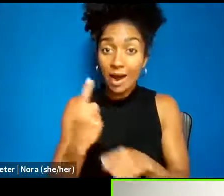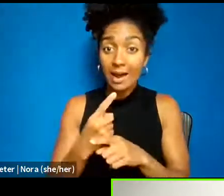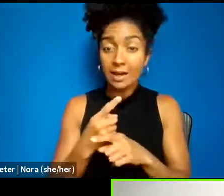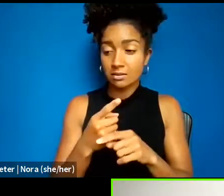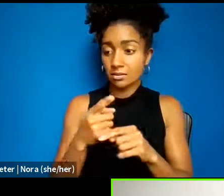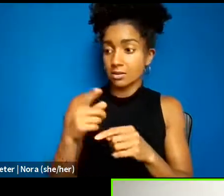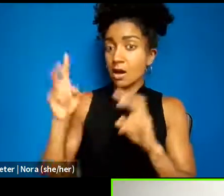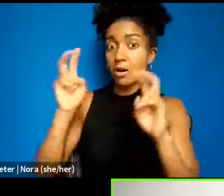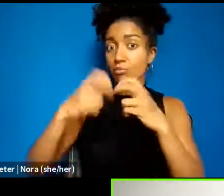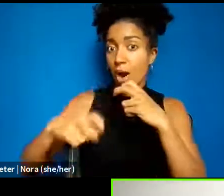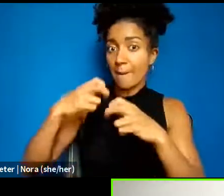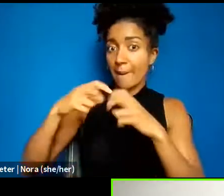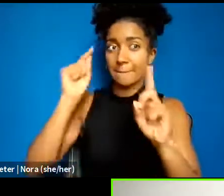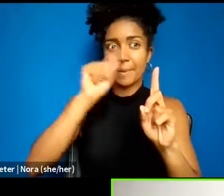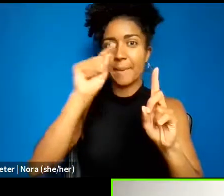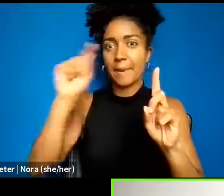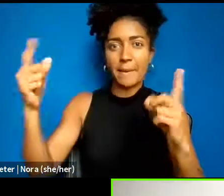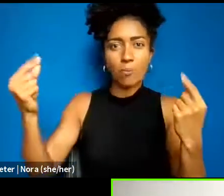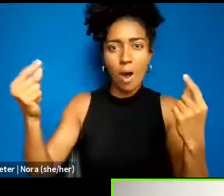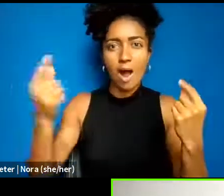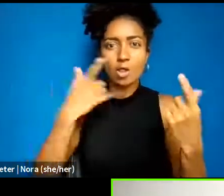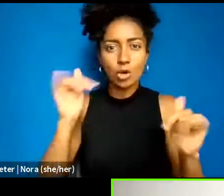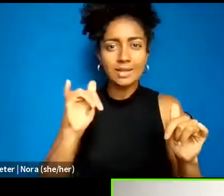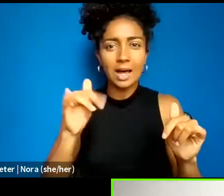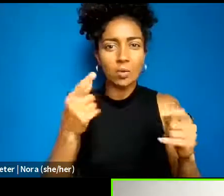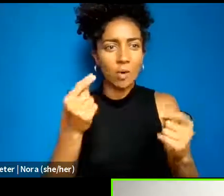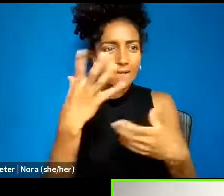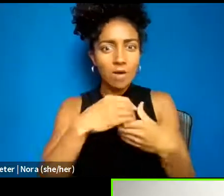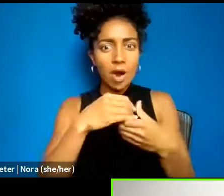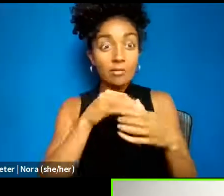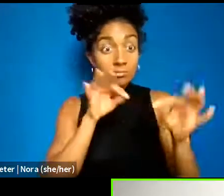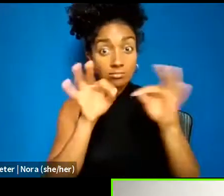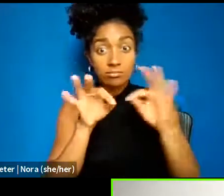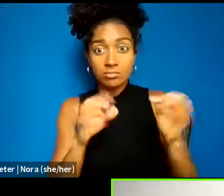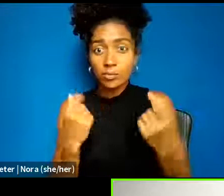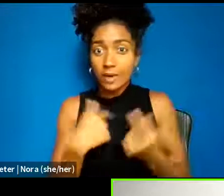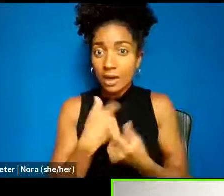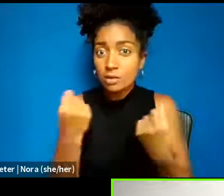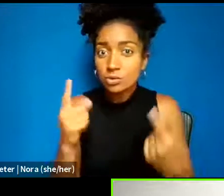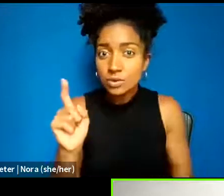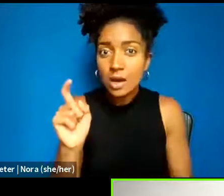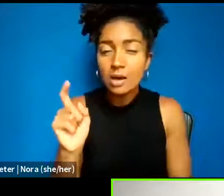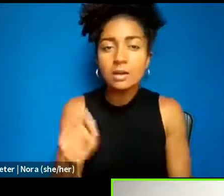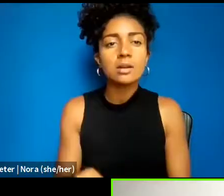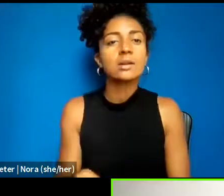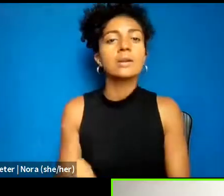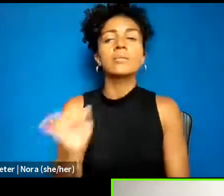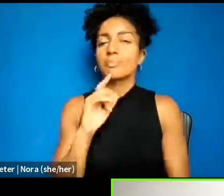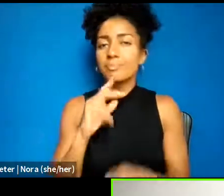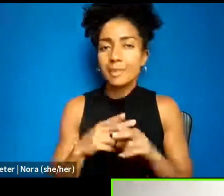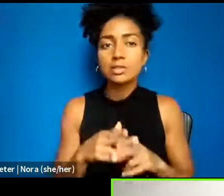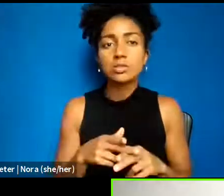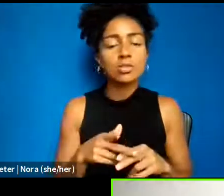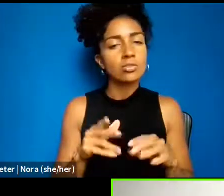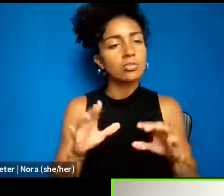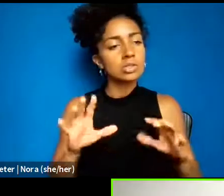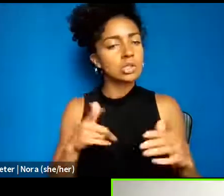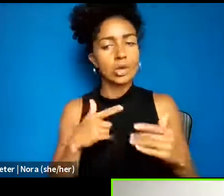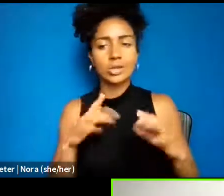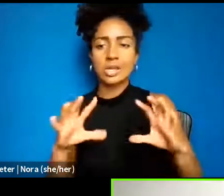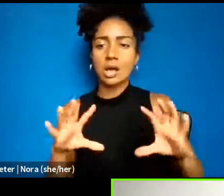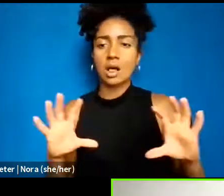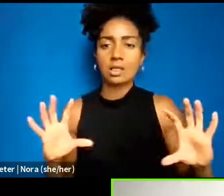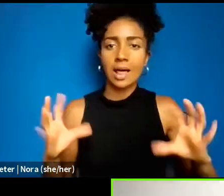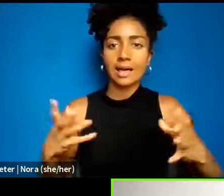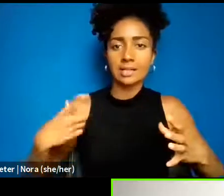think with last year, as I mentioned, there was a collective recognition for us to go beyond being